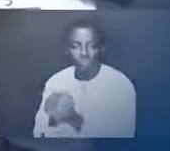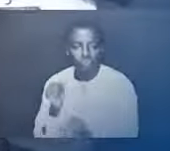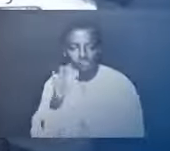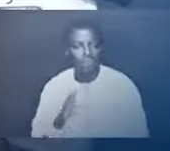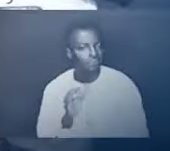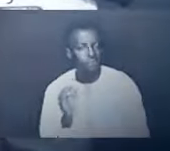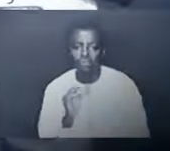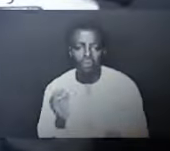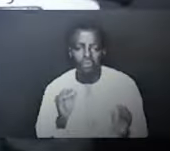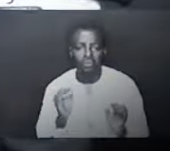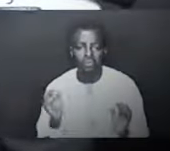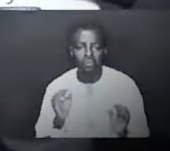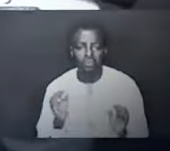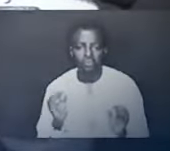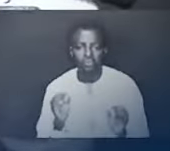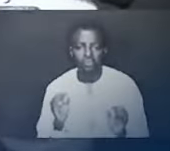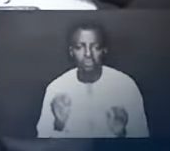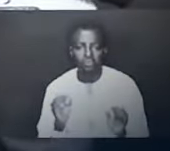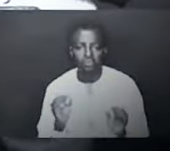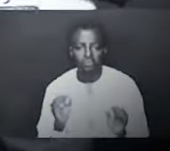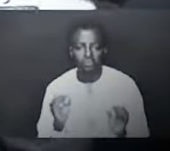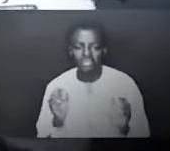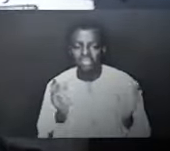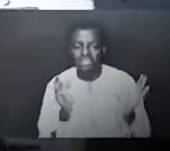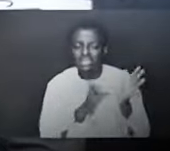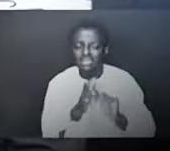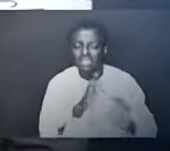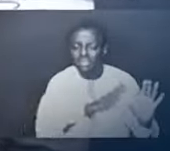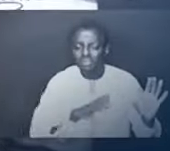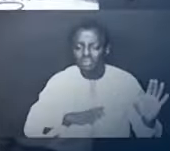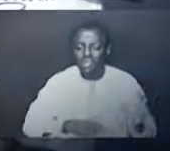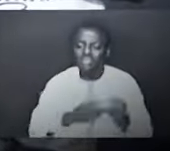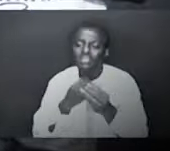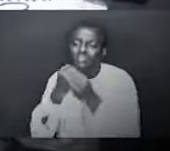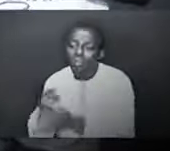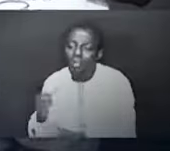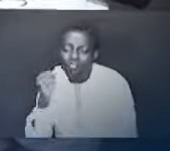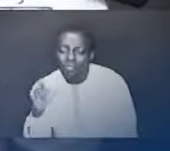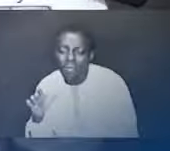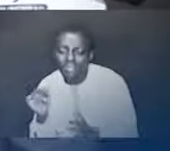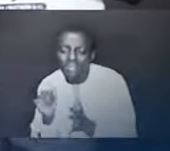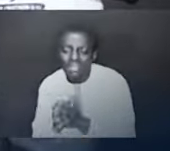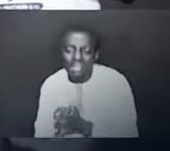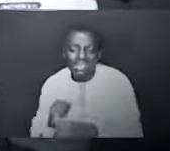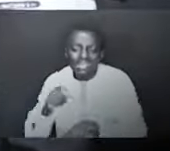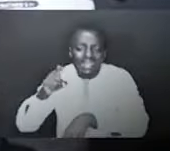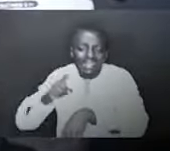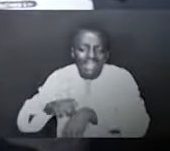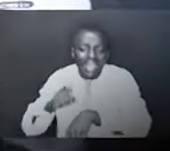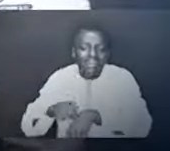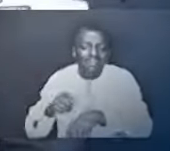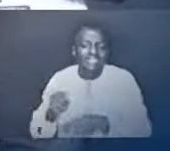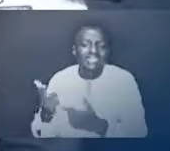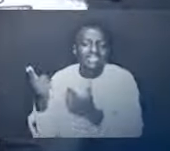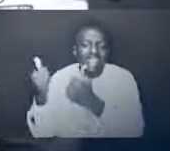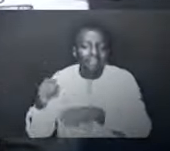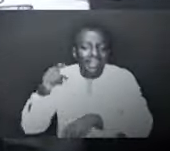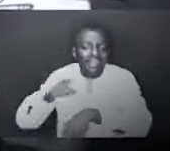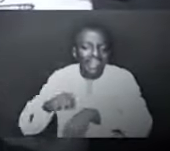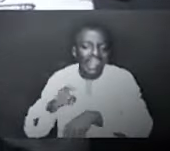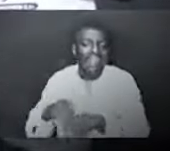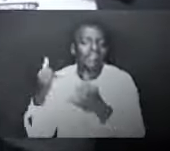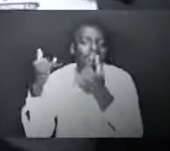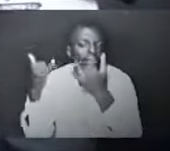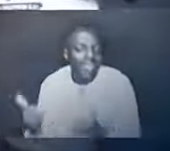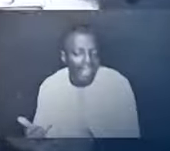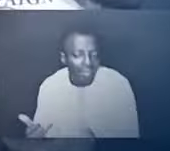but simply hinted that the time is coming when the order will change and the rules governing worship